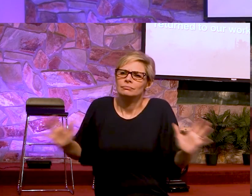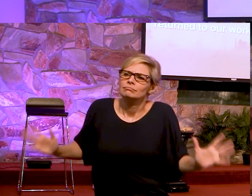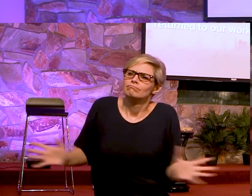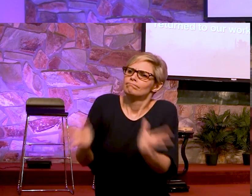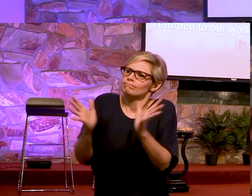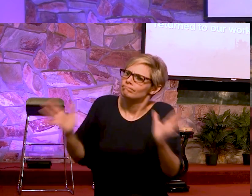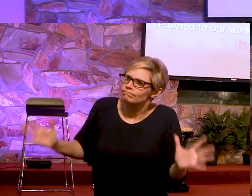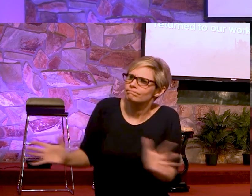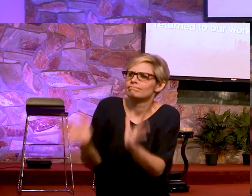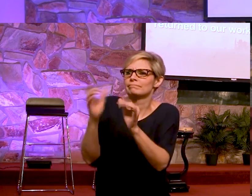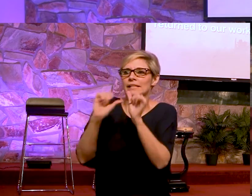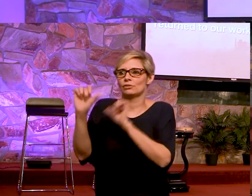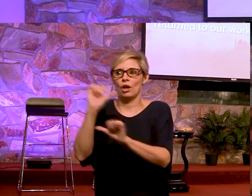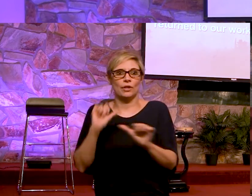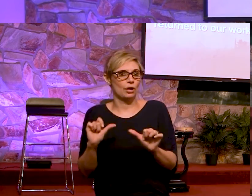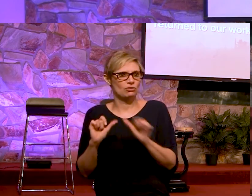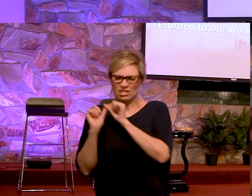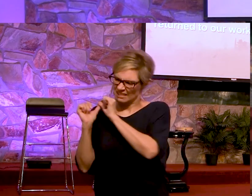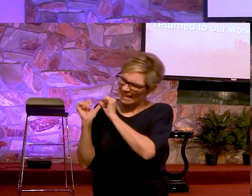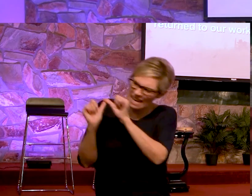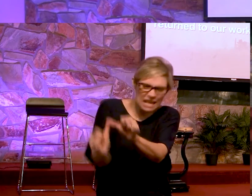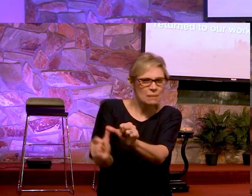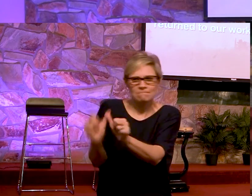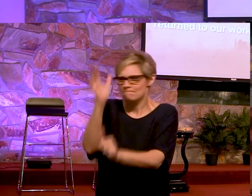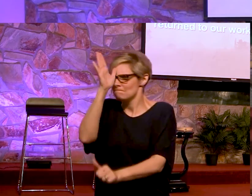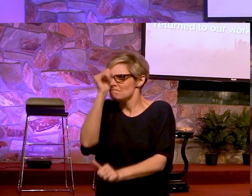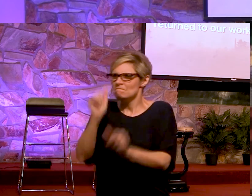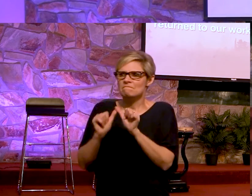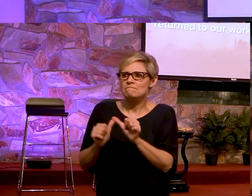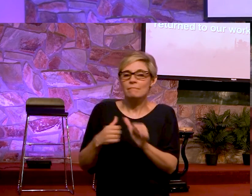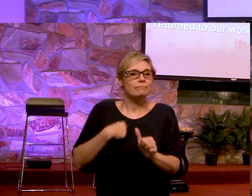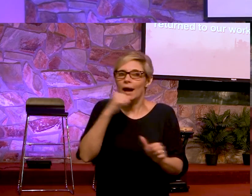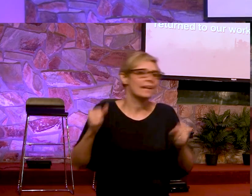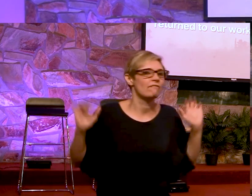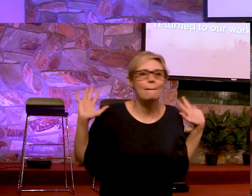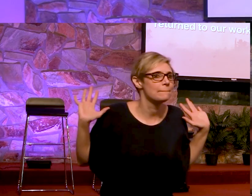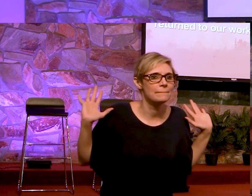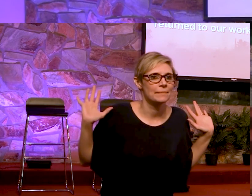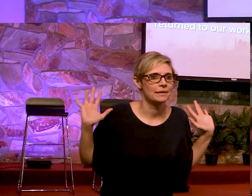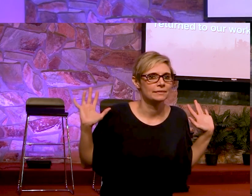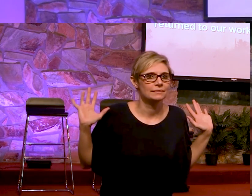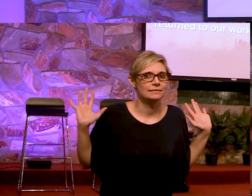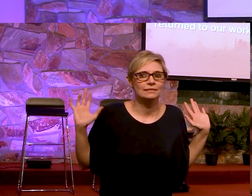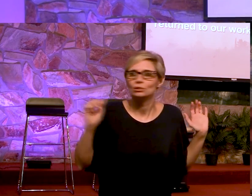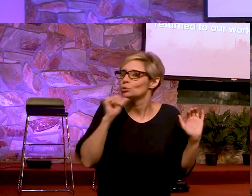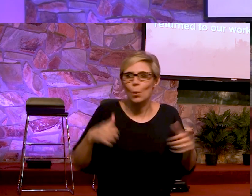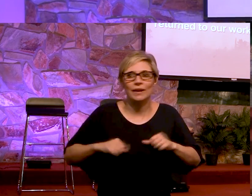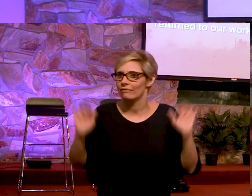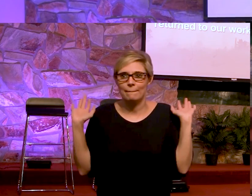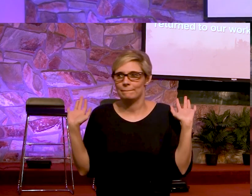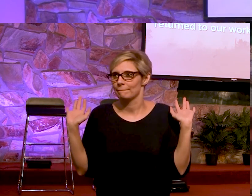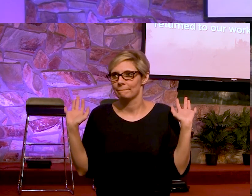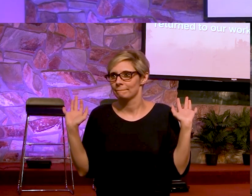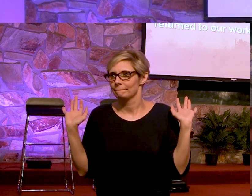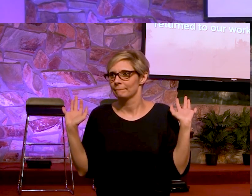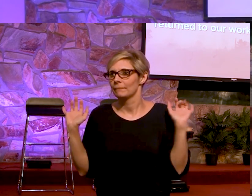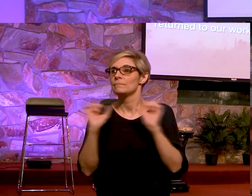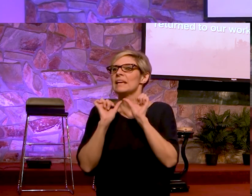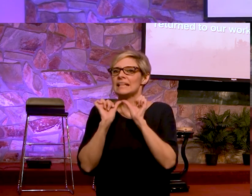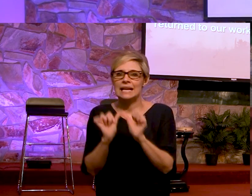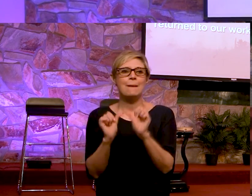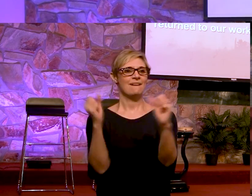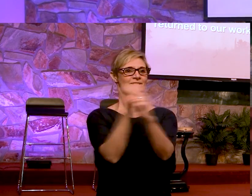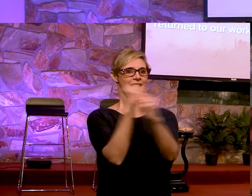each other. We're going to keep on keeping on. We're not going to give up. We're going to fight